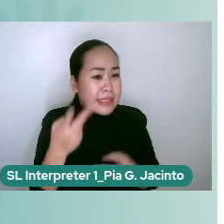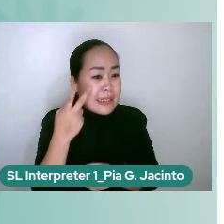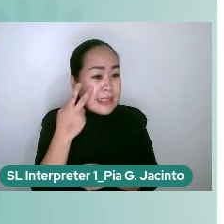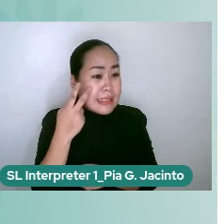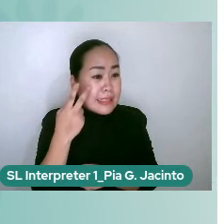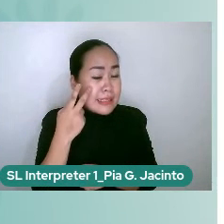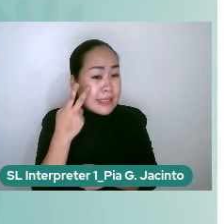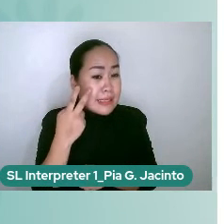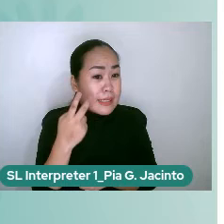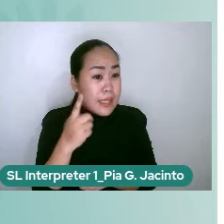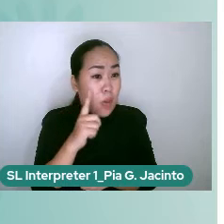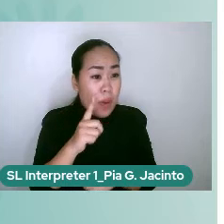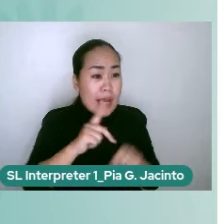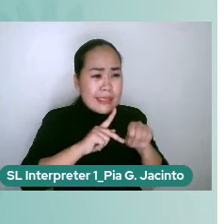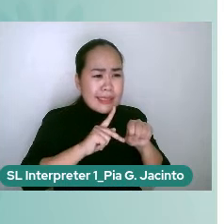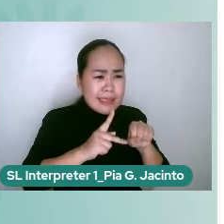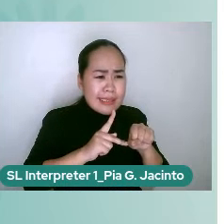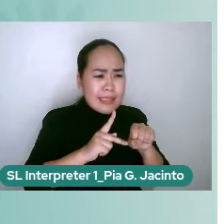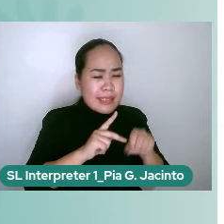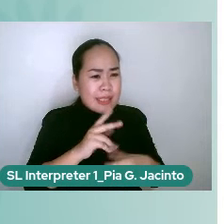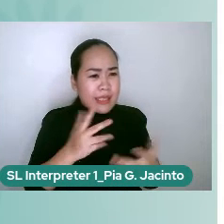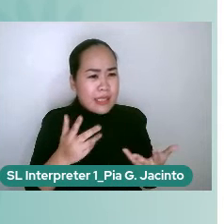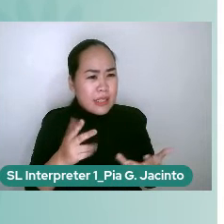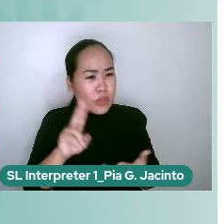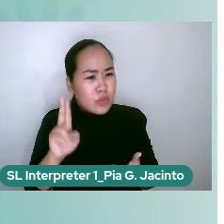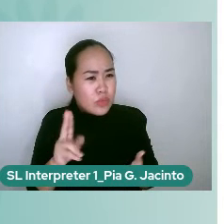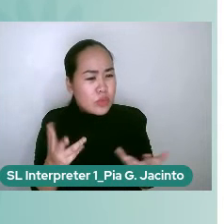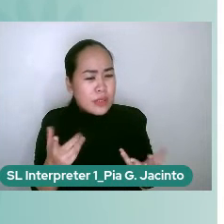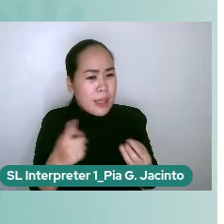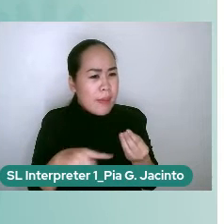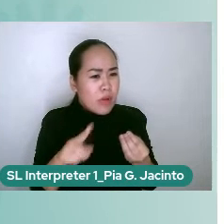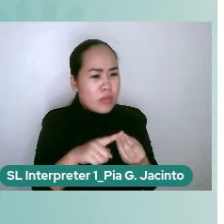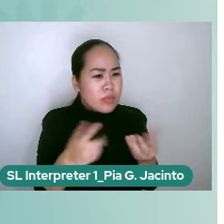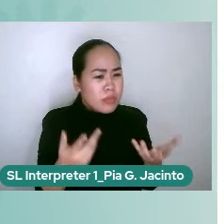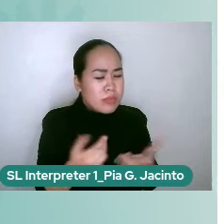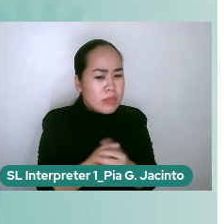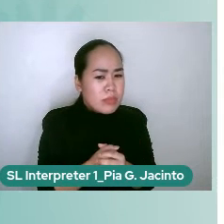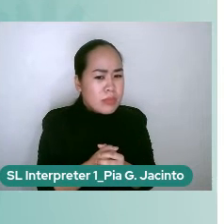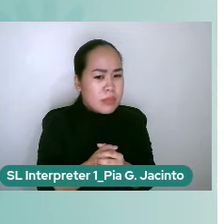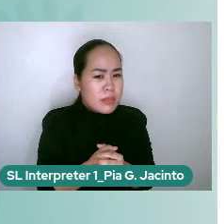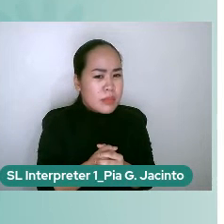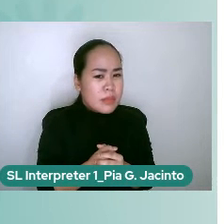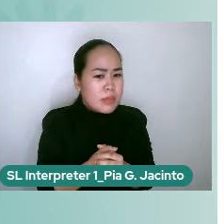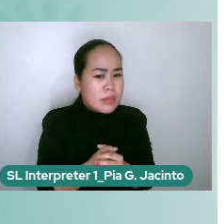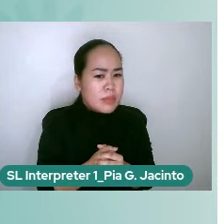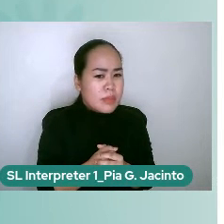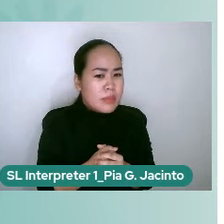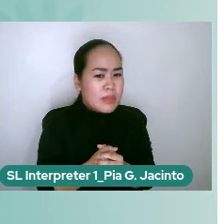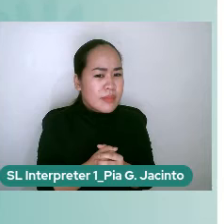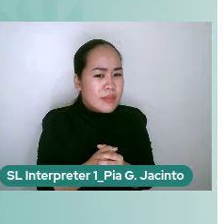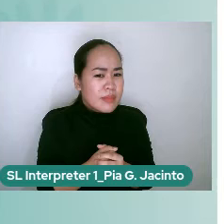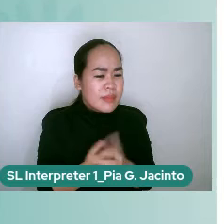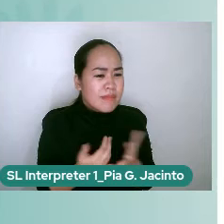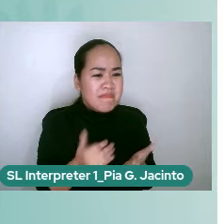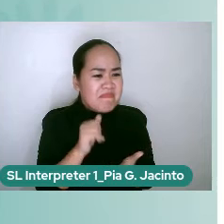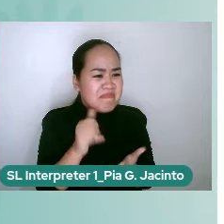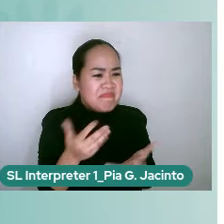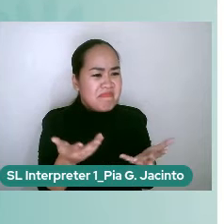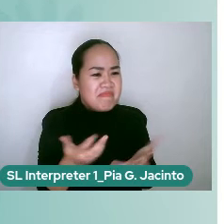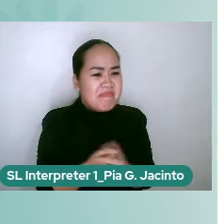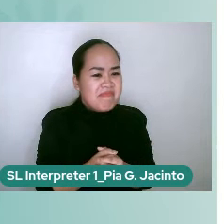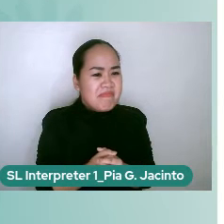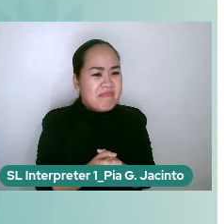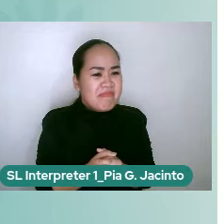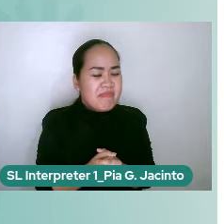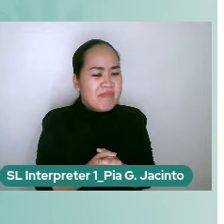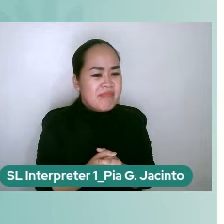key responses in stakeholder informant dialogues was that the barrier is it's not seen as a high priority. But